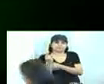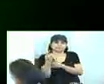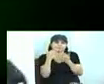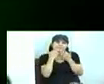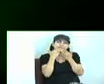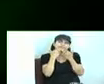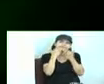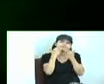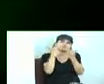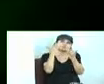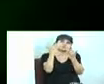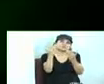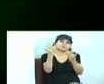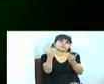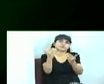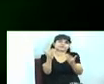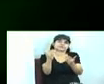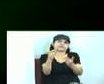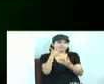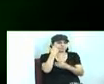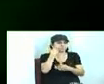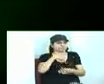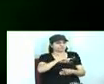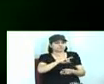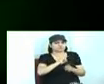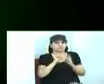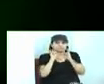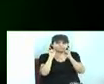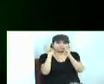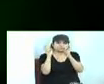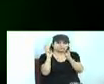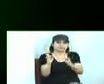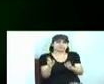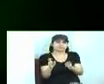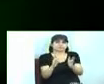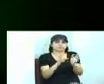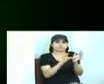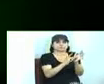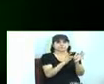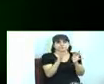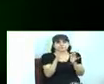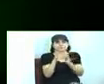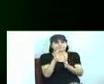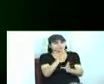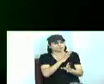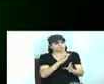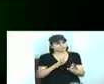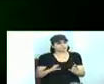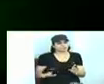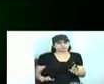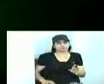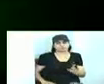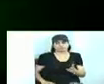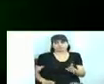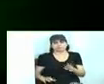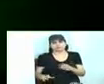One. Give thanks because we're given